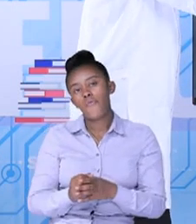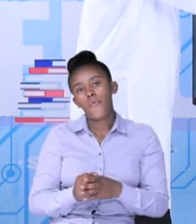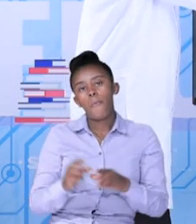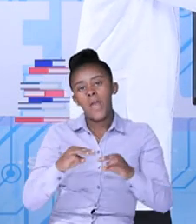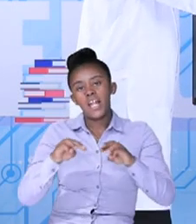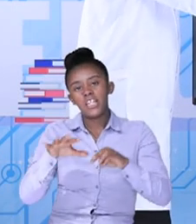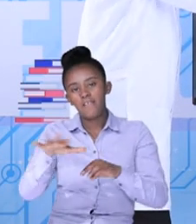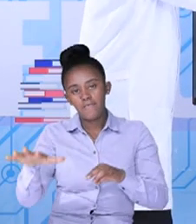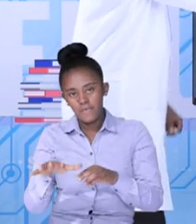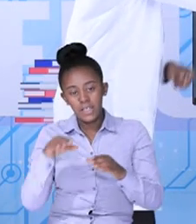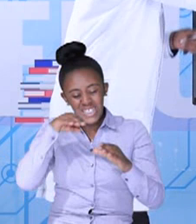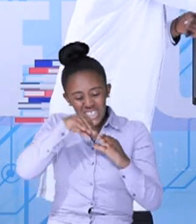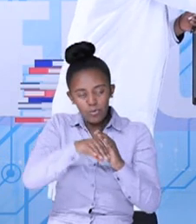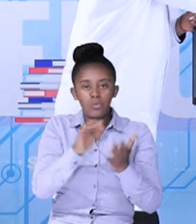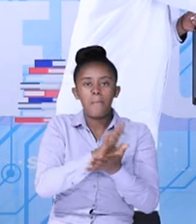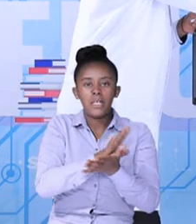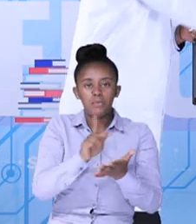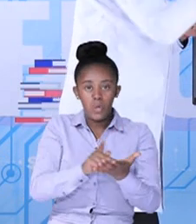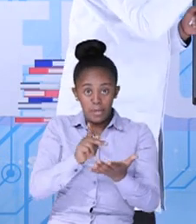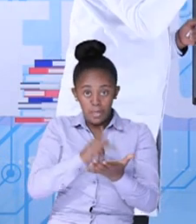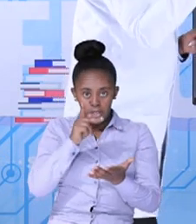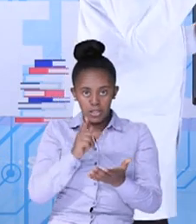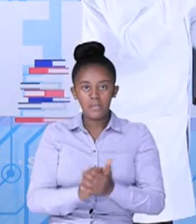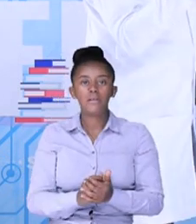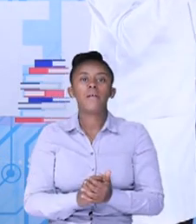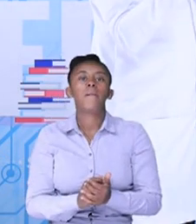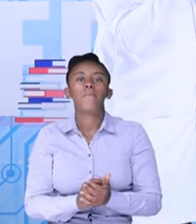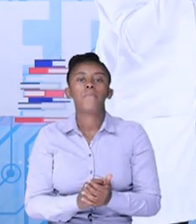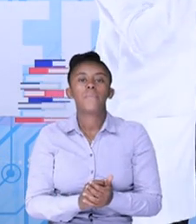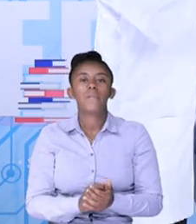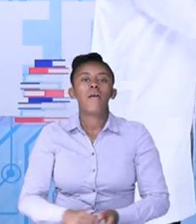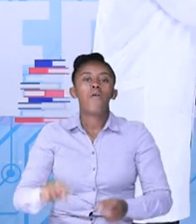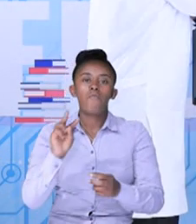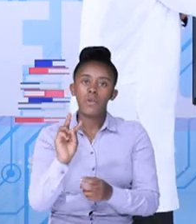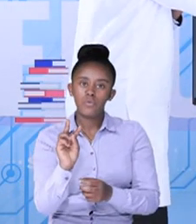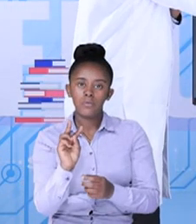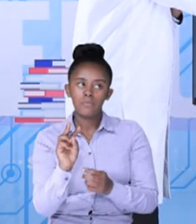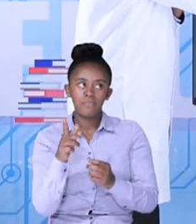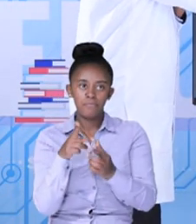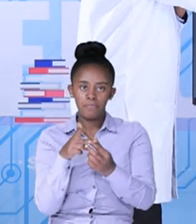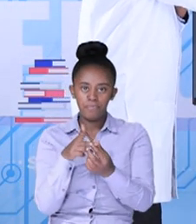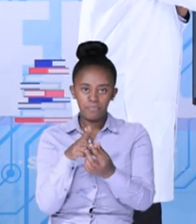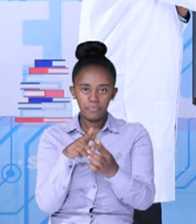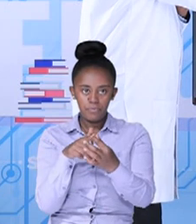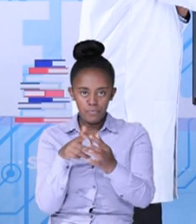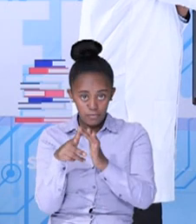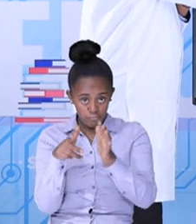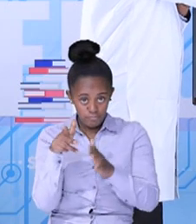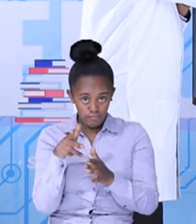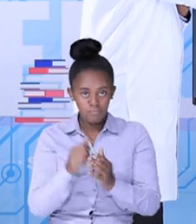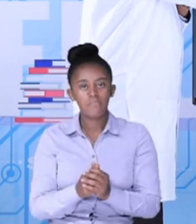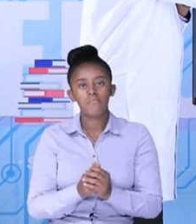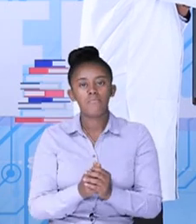field. Magnetic field is into the page, So here you have the velocity, the magnetic field, and when